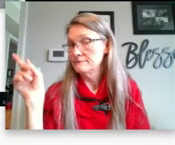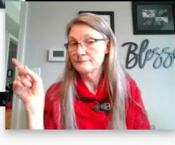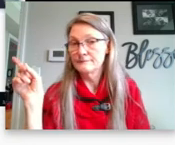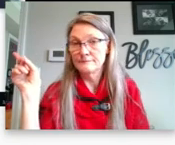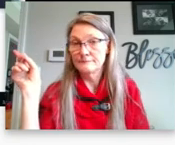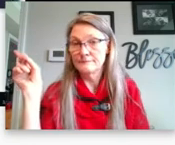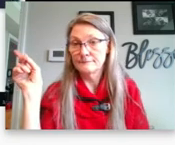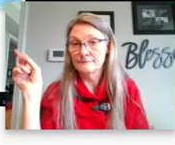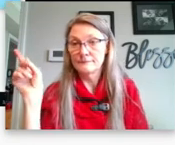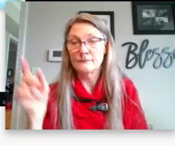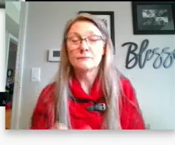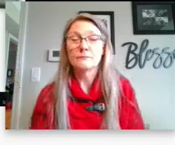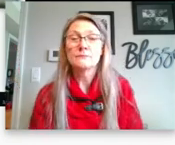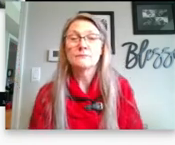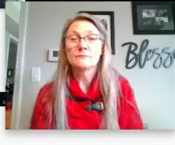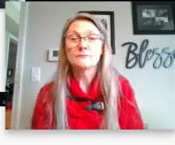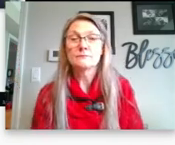And let's